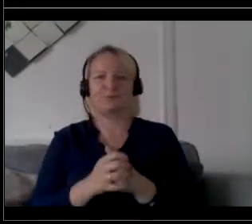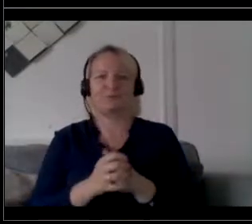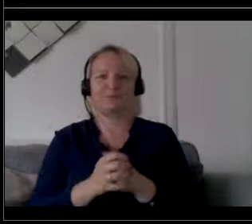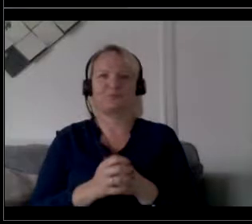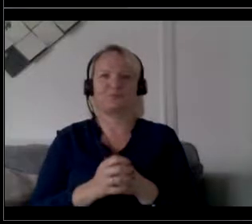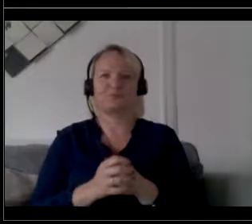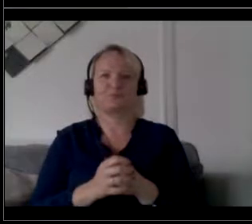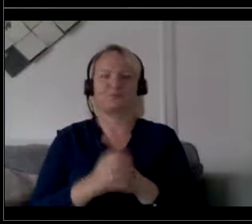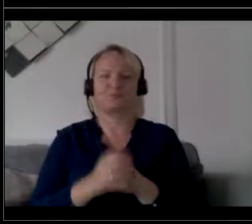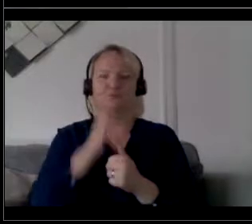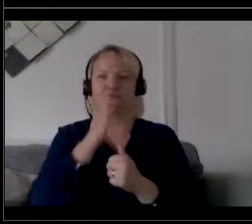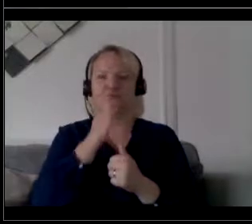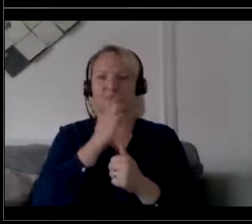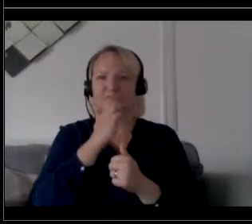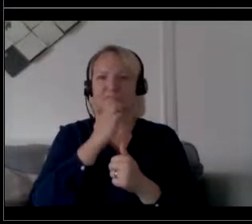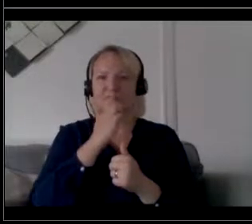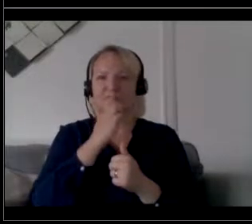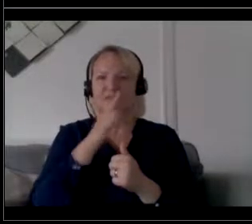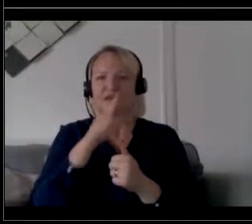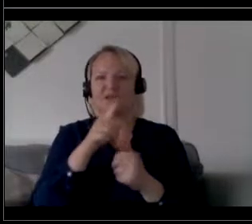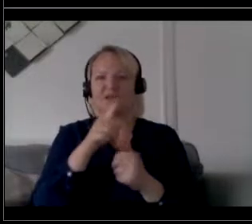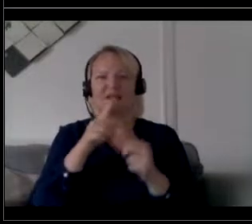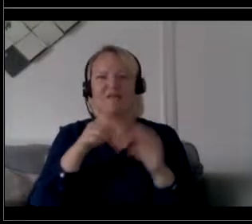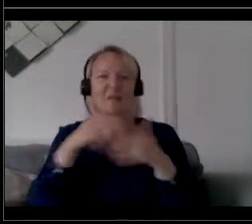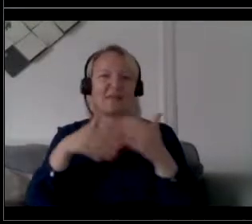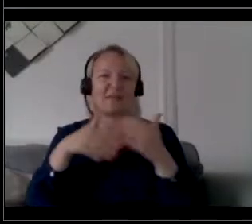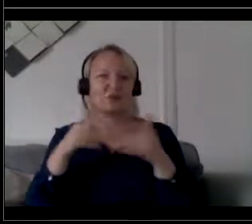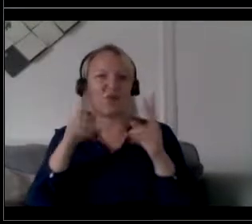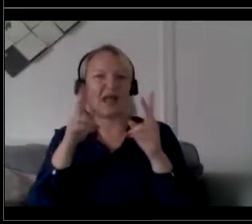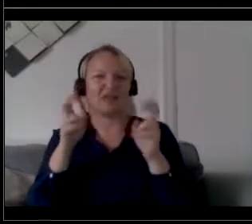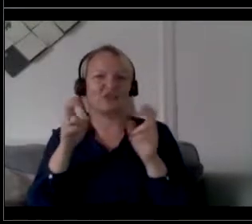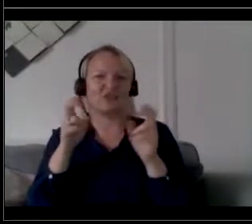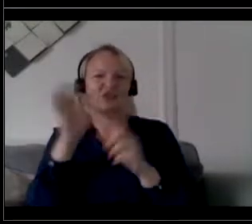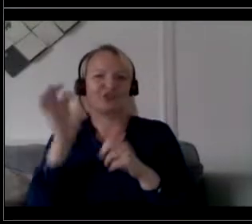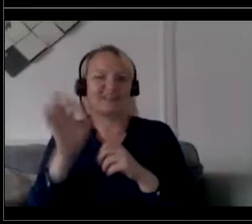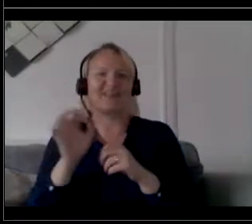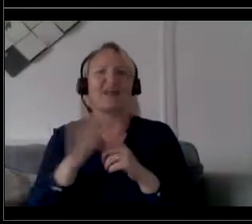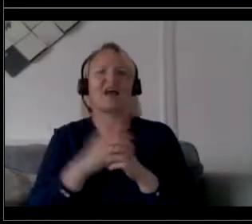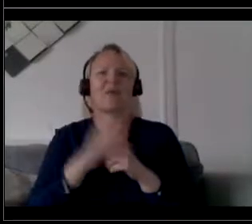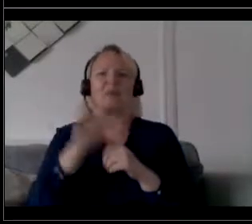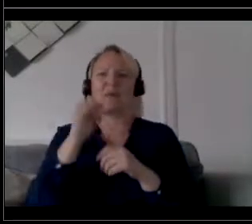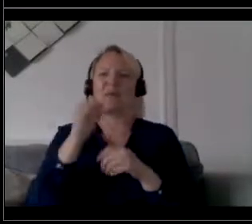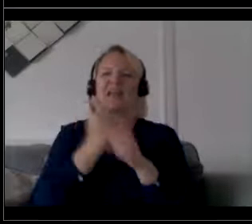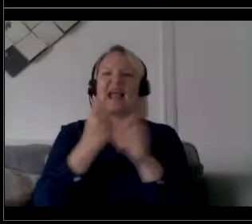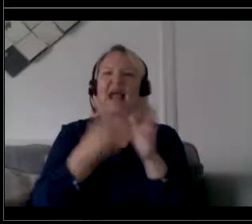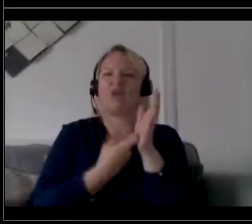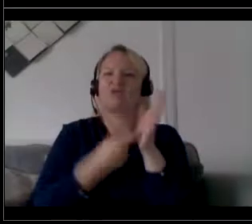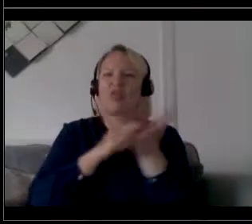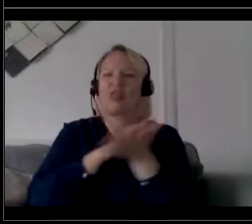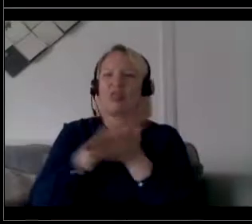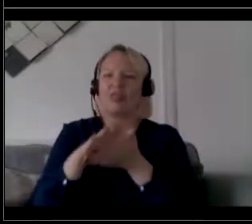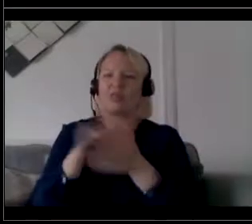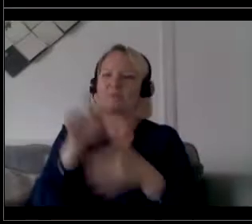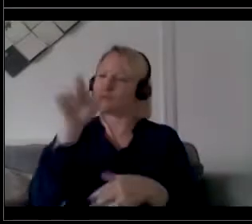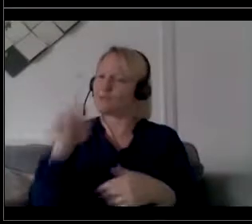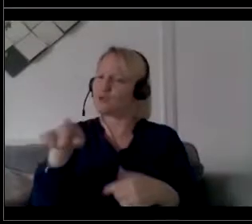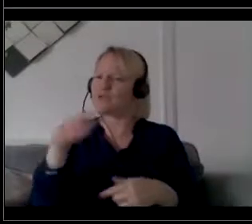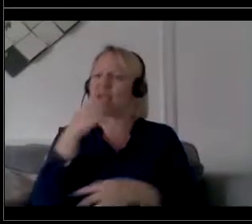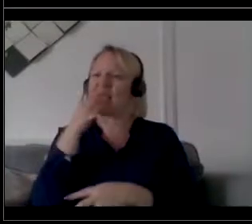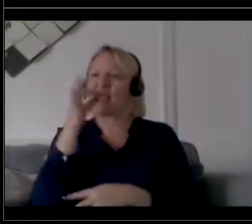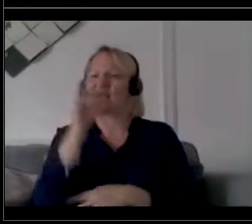A very topical question now, Gareth, perhaps one for you. This person is asking, given this